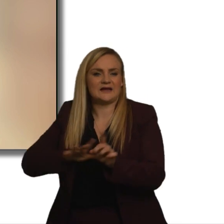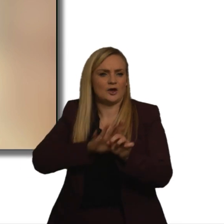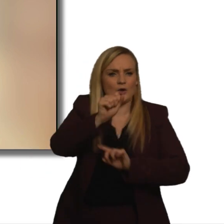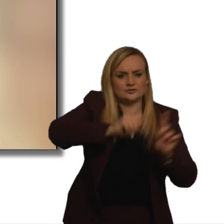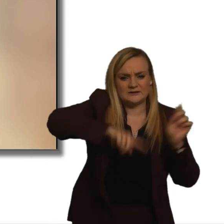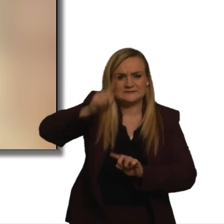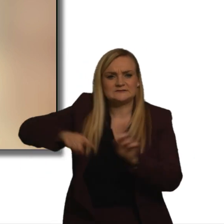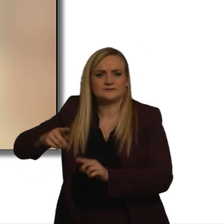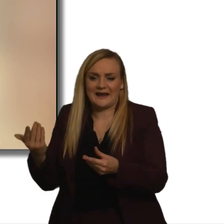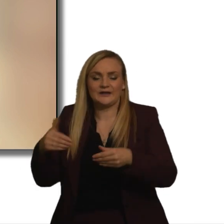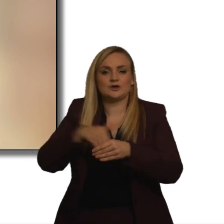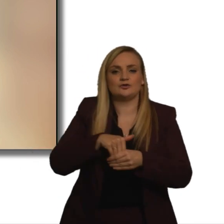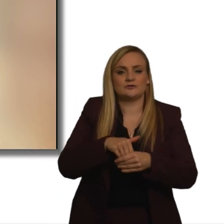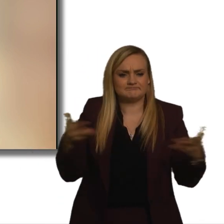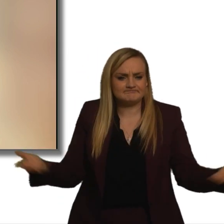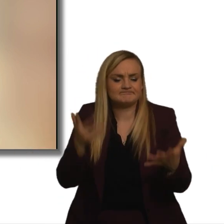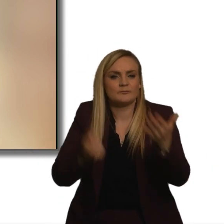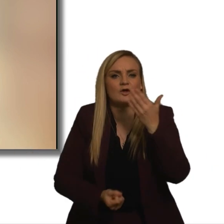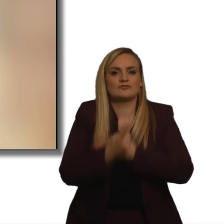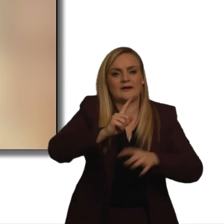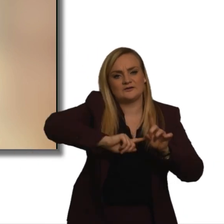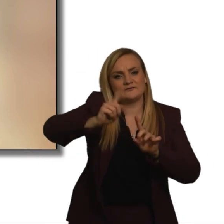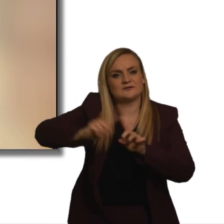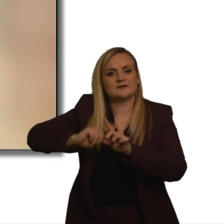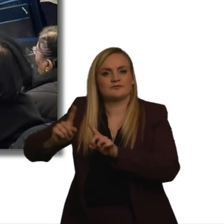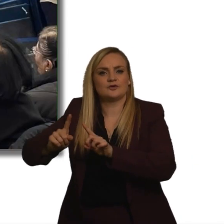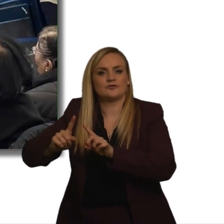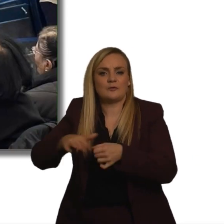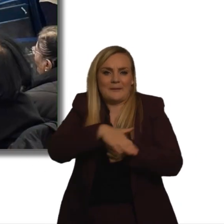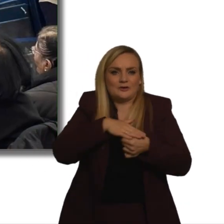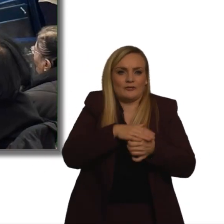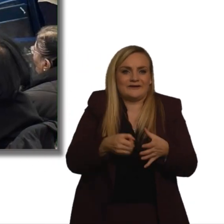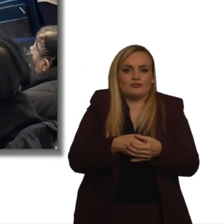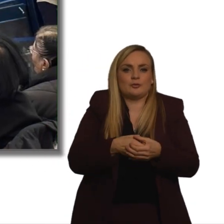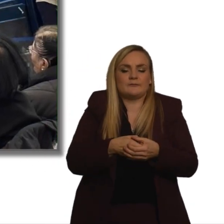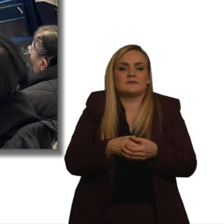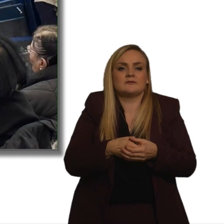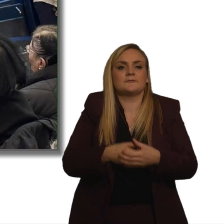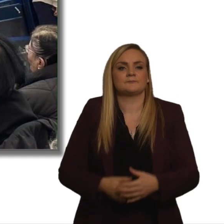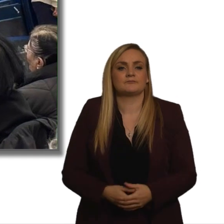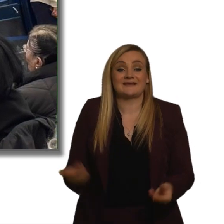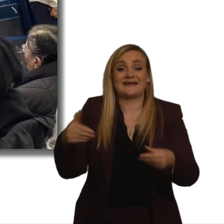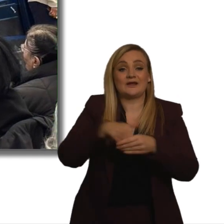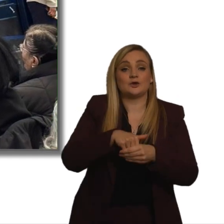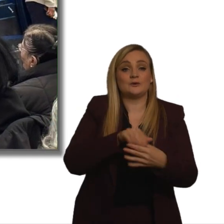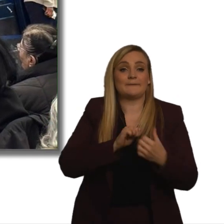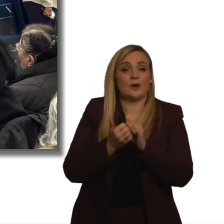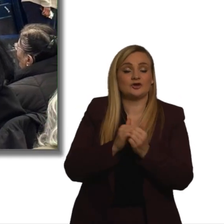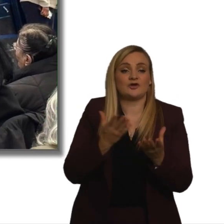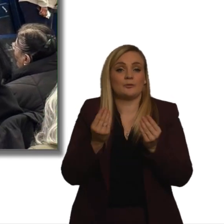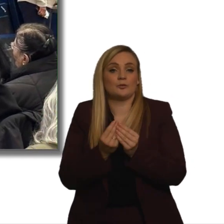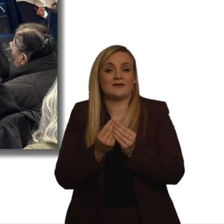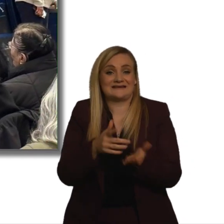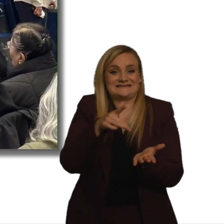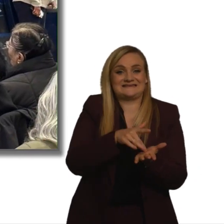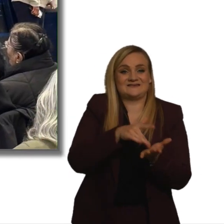a range of events and activities with underrepresented groups, which have included partnership work with the